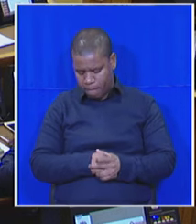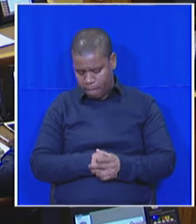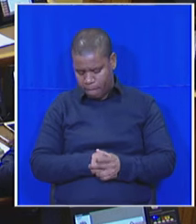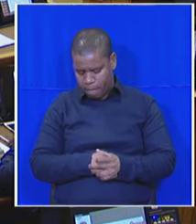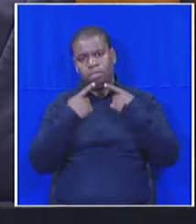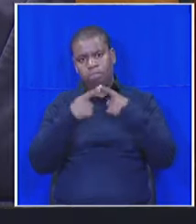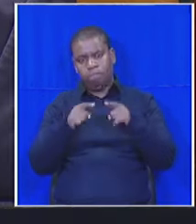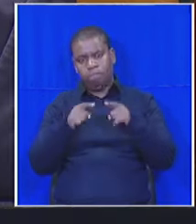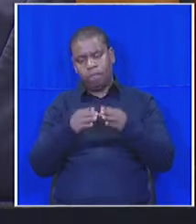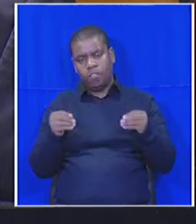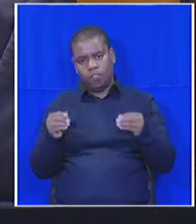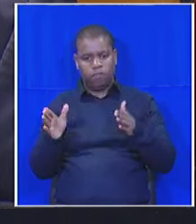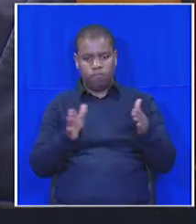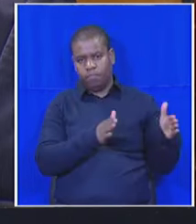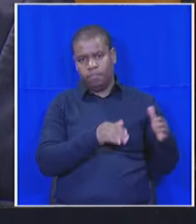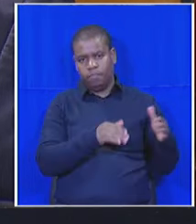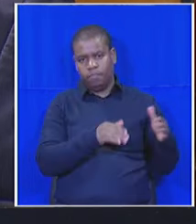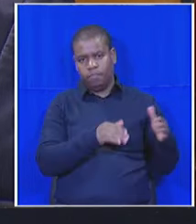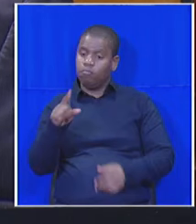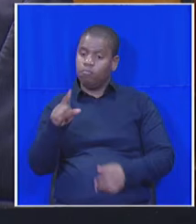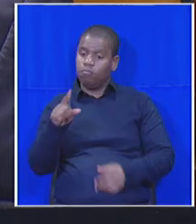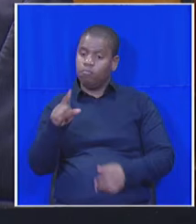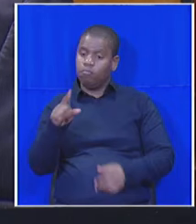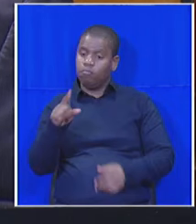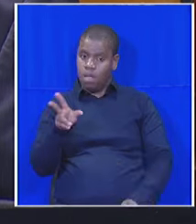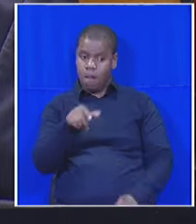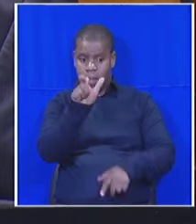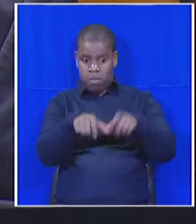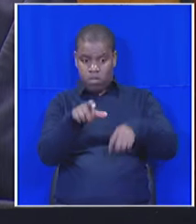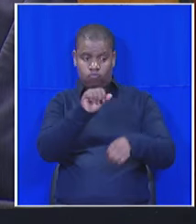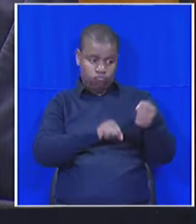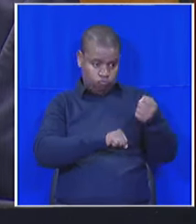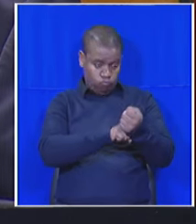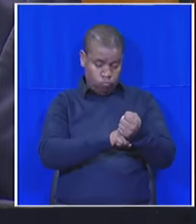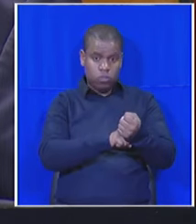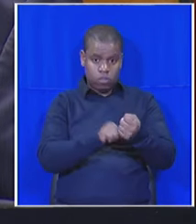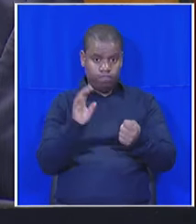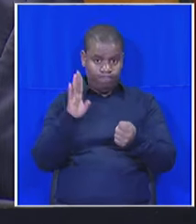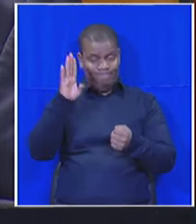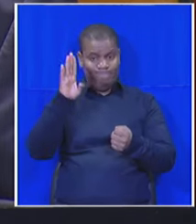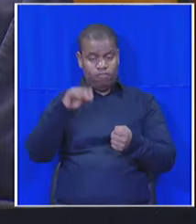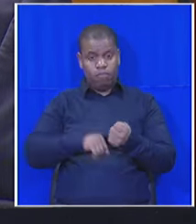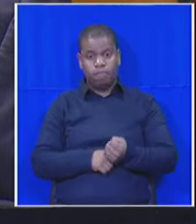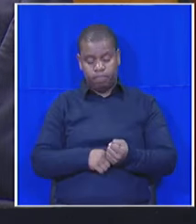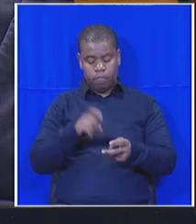Declarations done. We now put the question again. Those in favor will say aye. And those against,